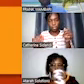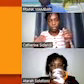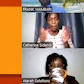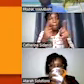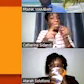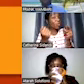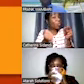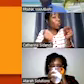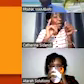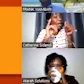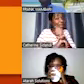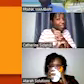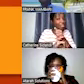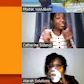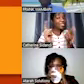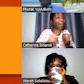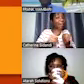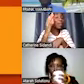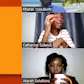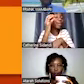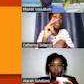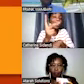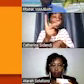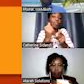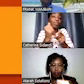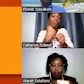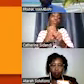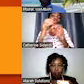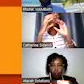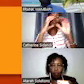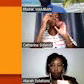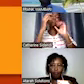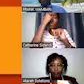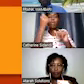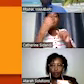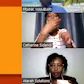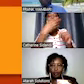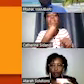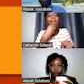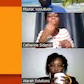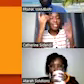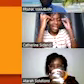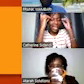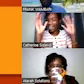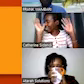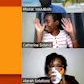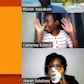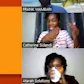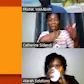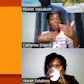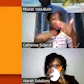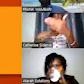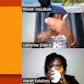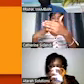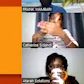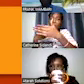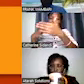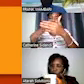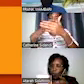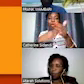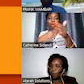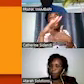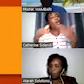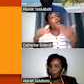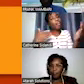they cannot even communicate with them because the man has decided to block the communication, or the wife decided to block the